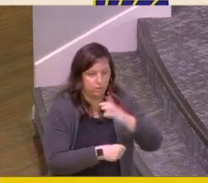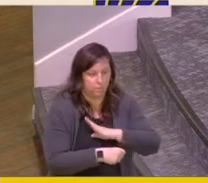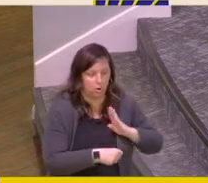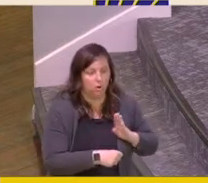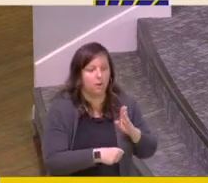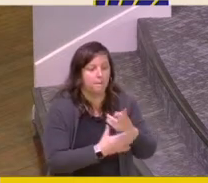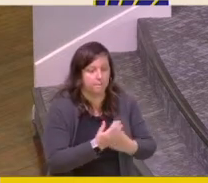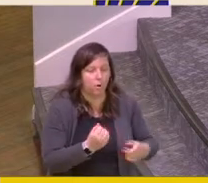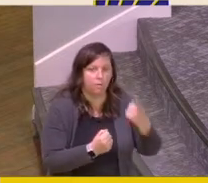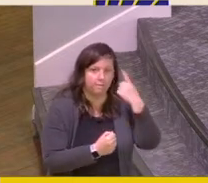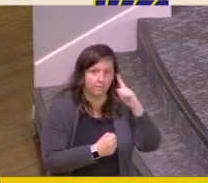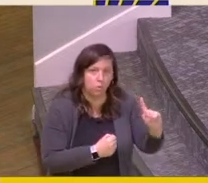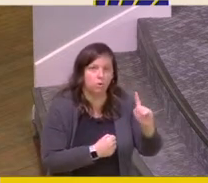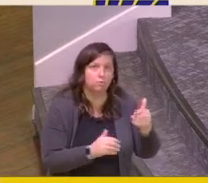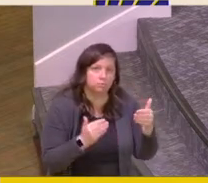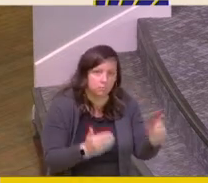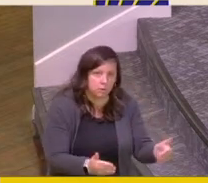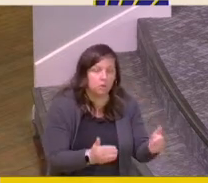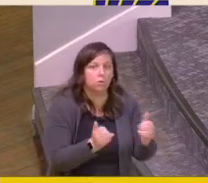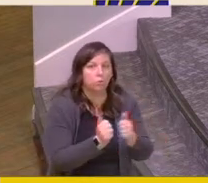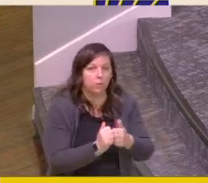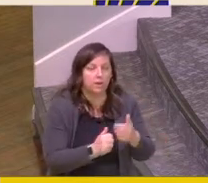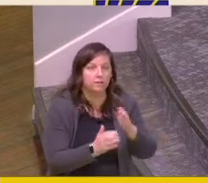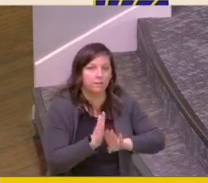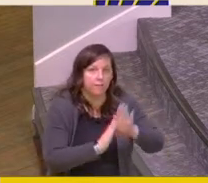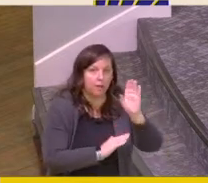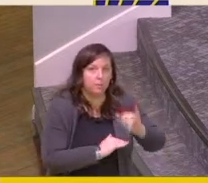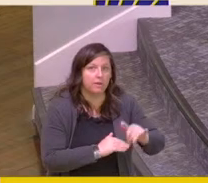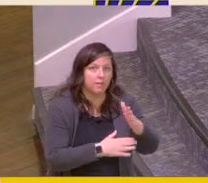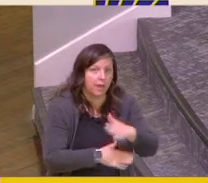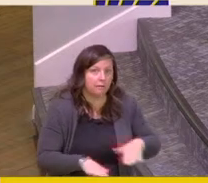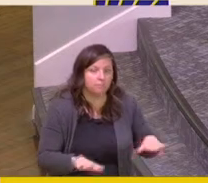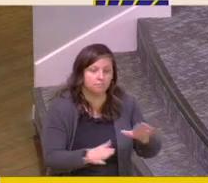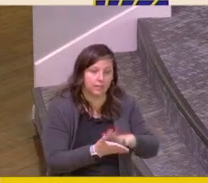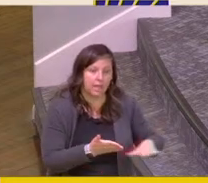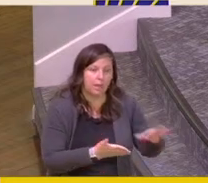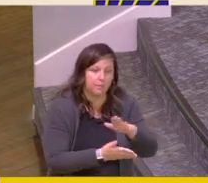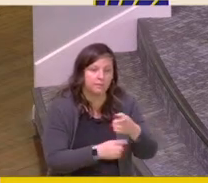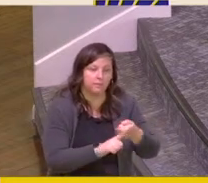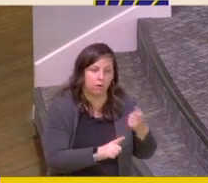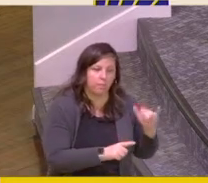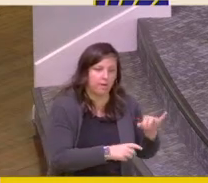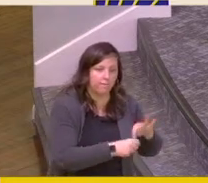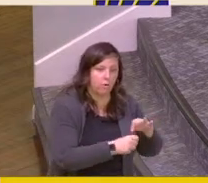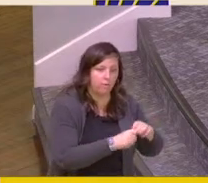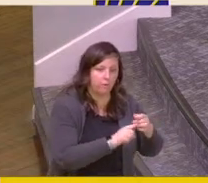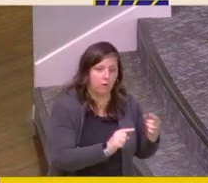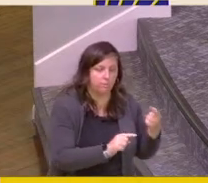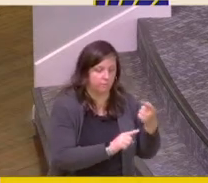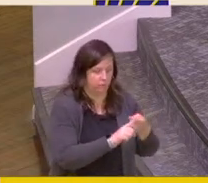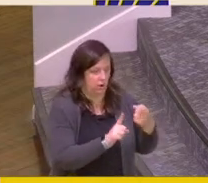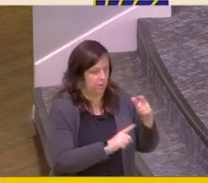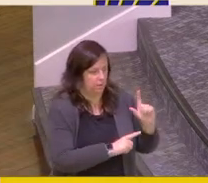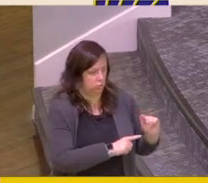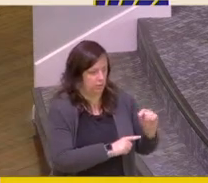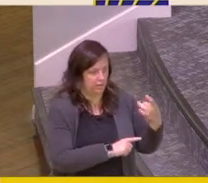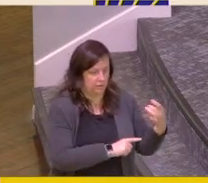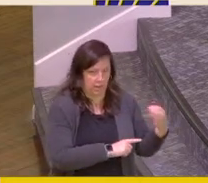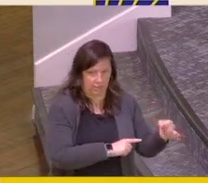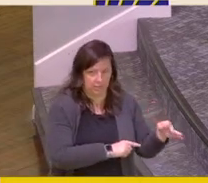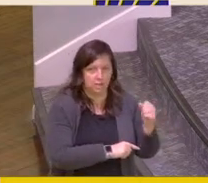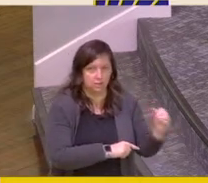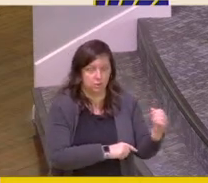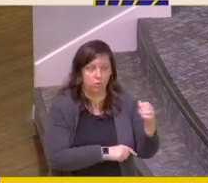with developing the West Broad campus based on the vote that took place in 2019. So if we recall, in 2019,